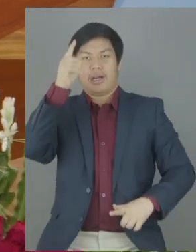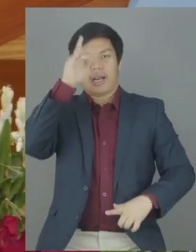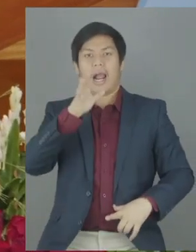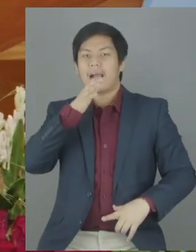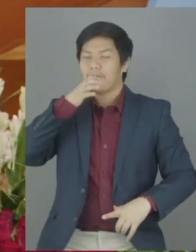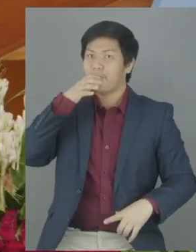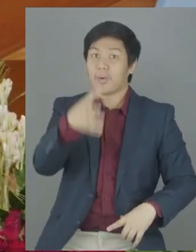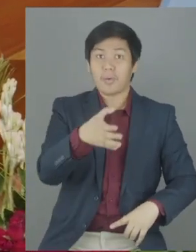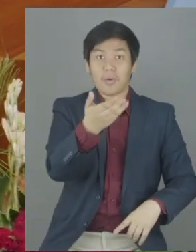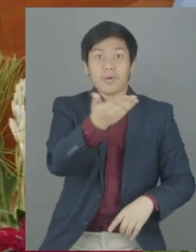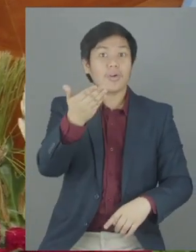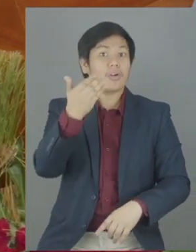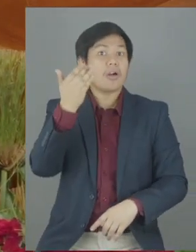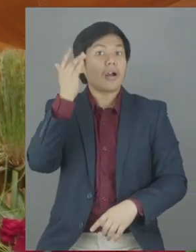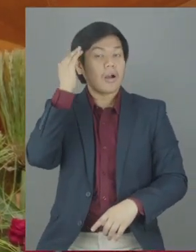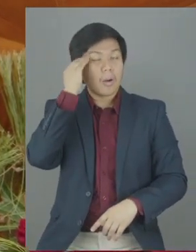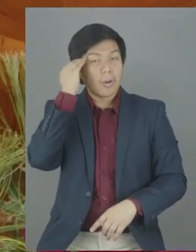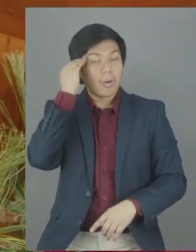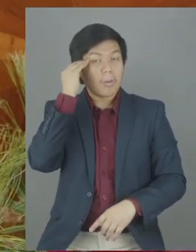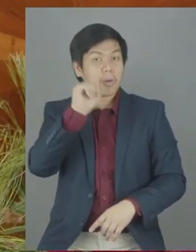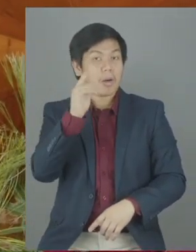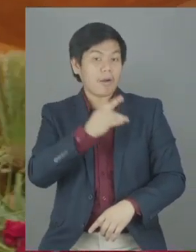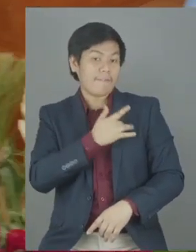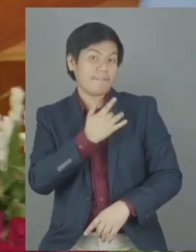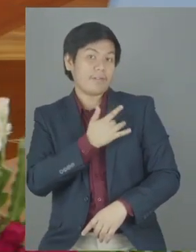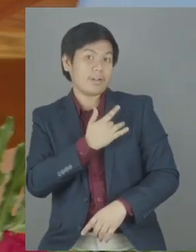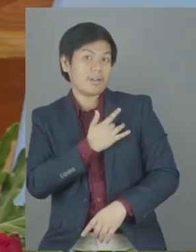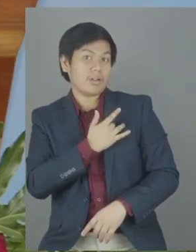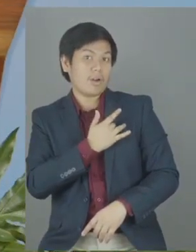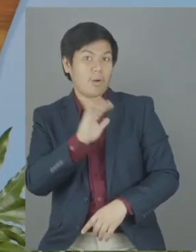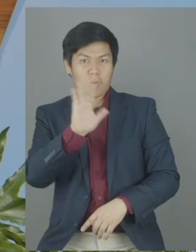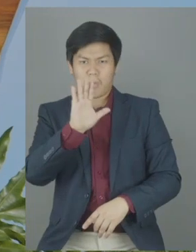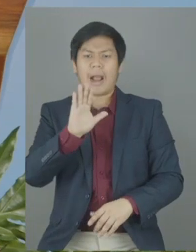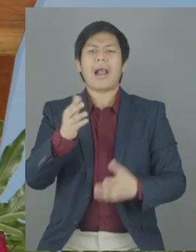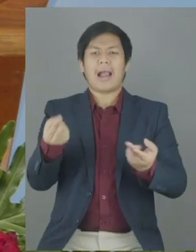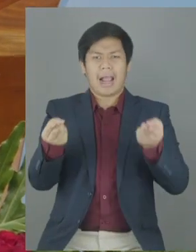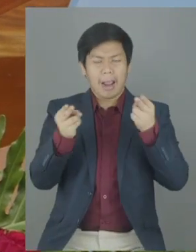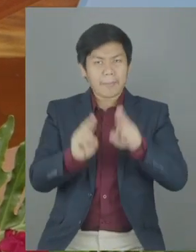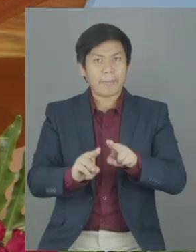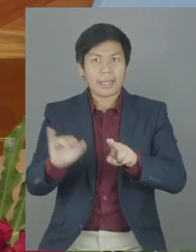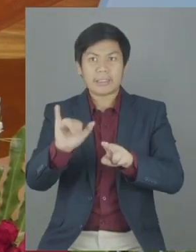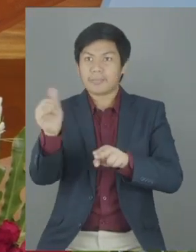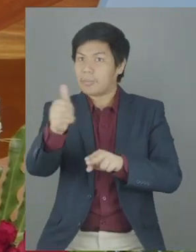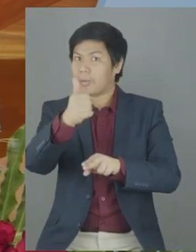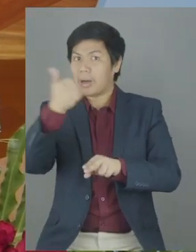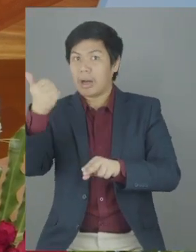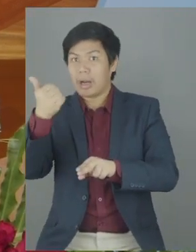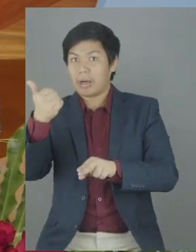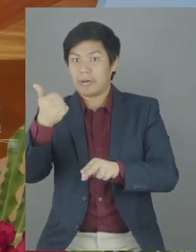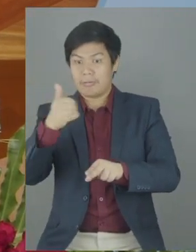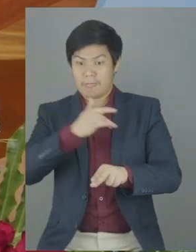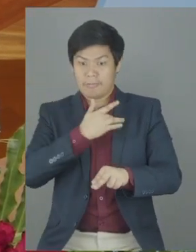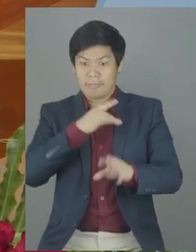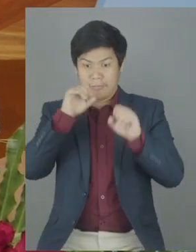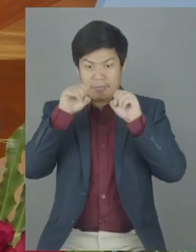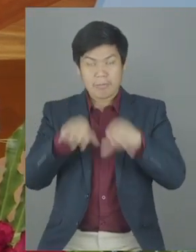like to be lost. Therefore, let it not happen to a single soul after this.